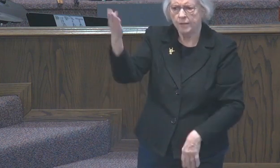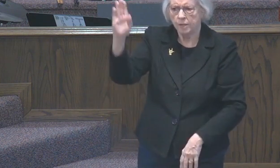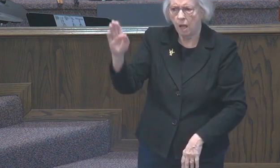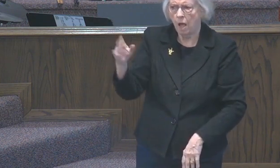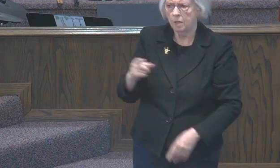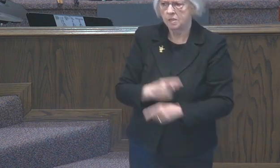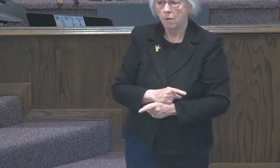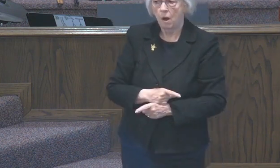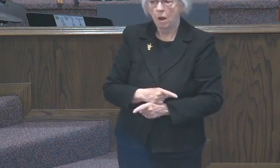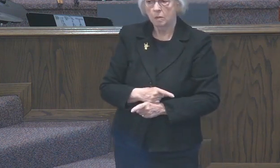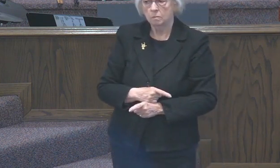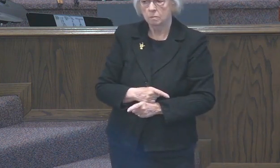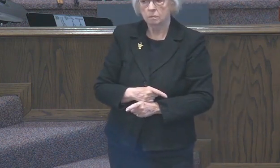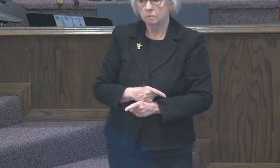Psalm 14, verses 1 through 5.